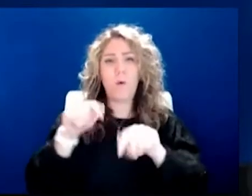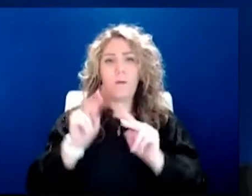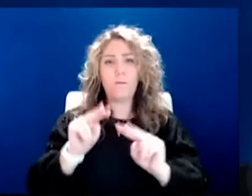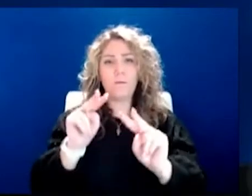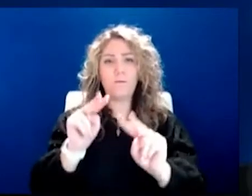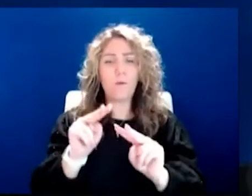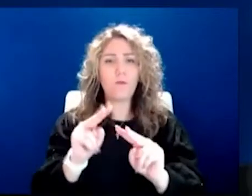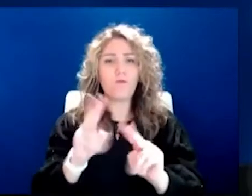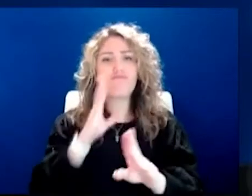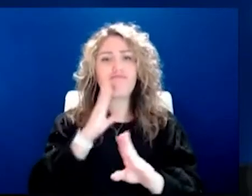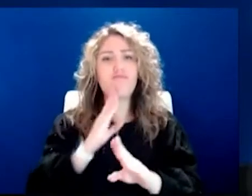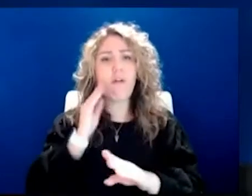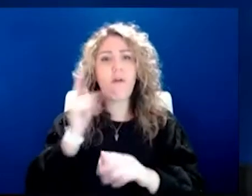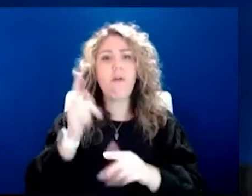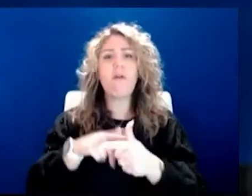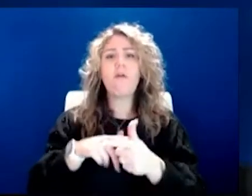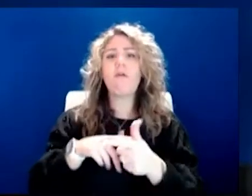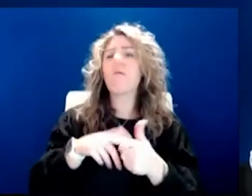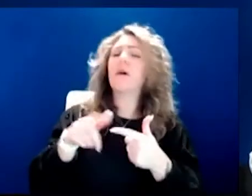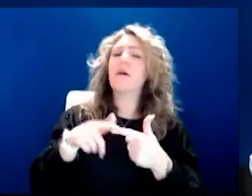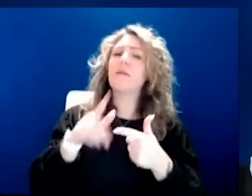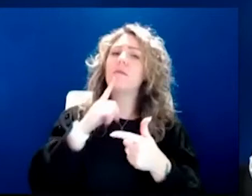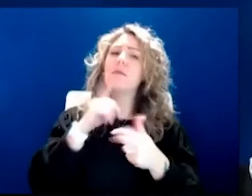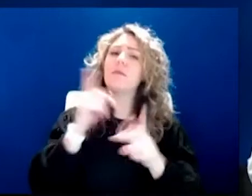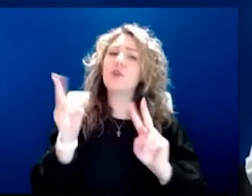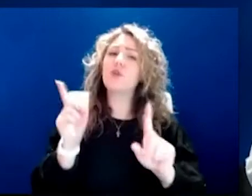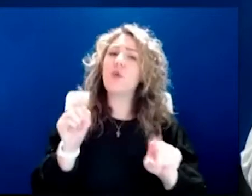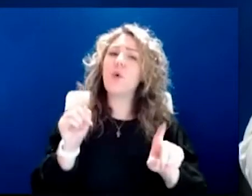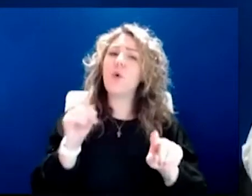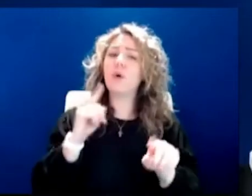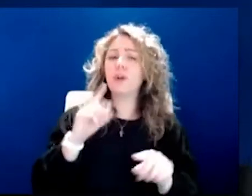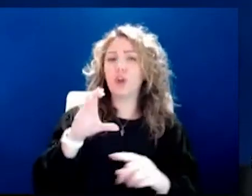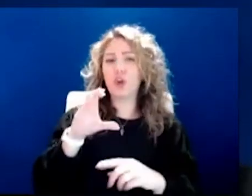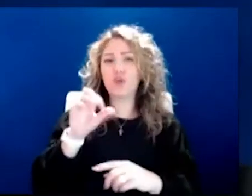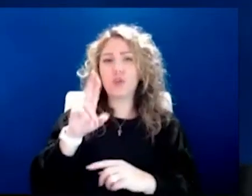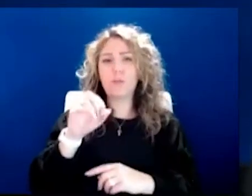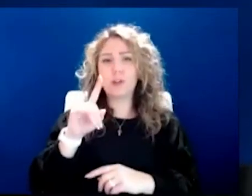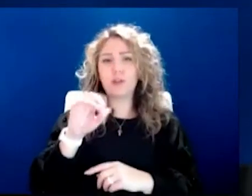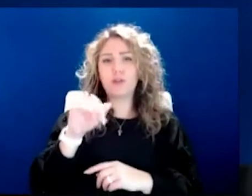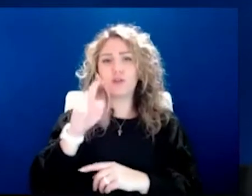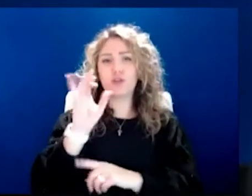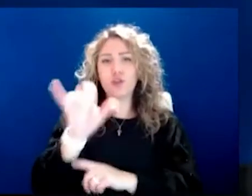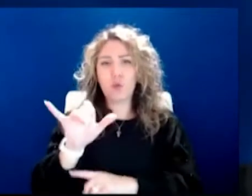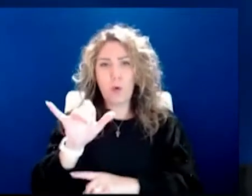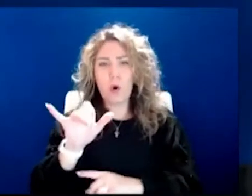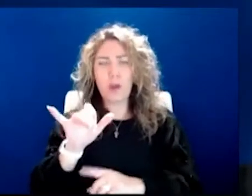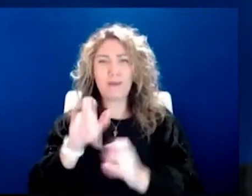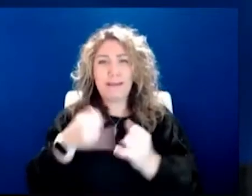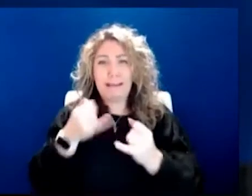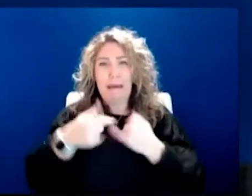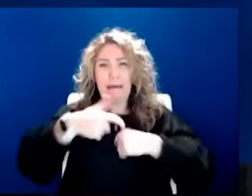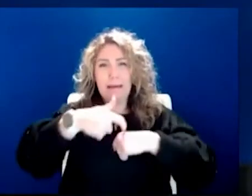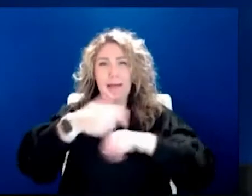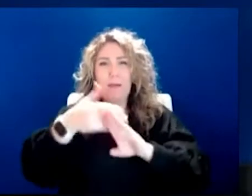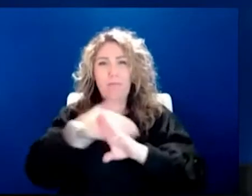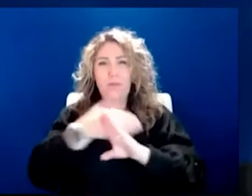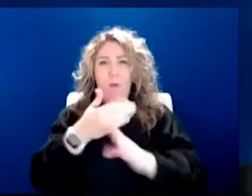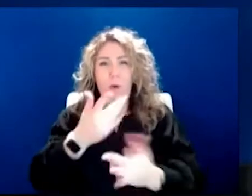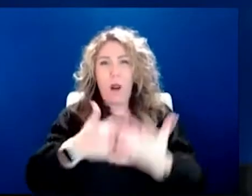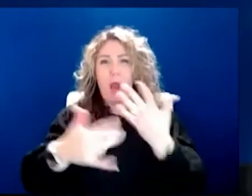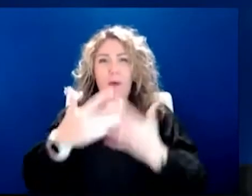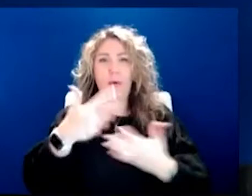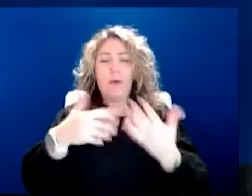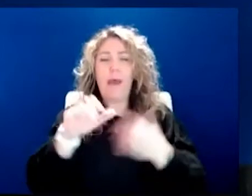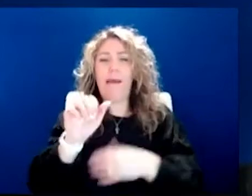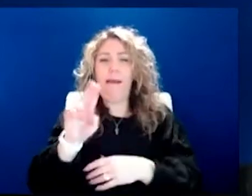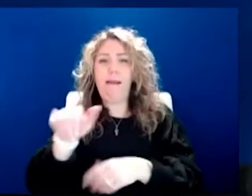room, they are going to a crematory. So this is the last time the family can actually lay eyes on their loved one, and we love that we're able to